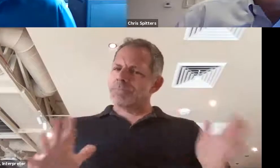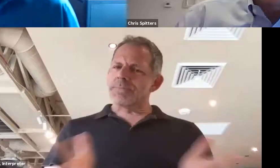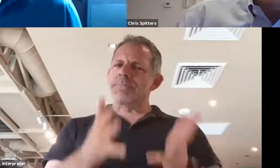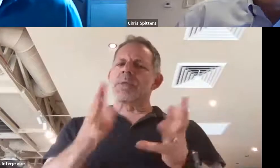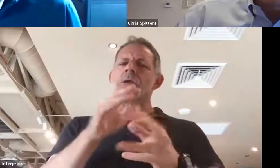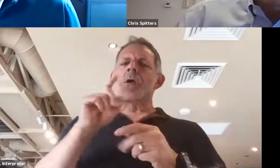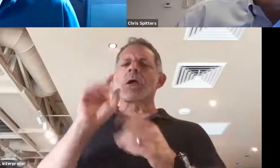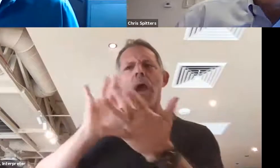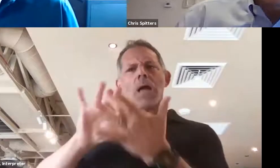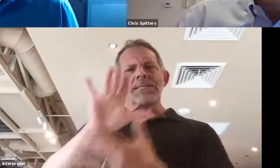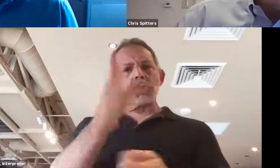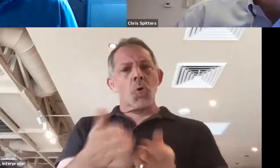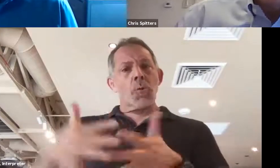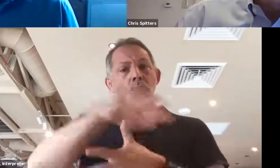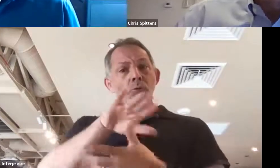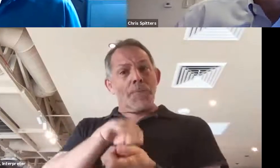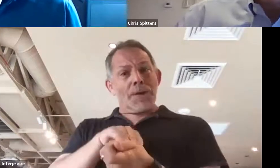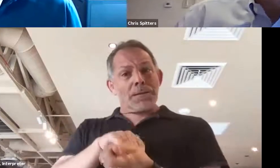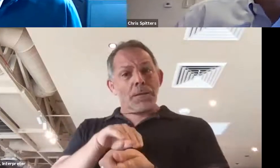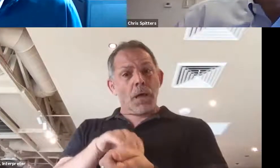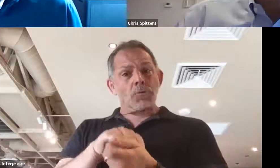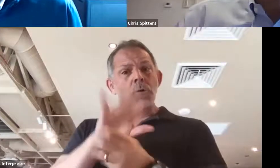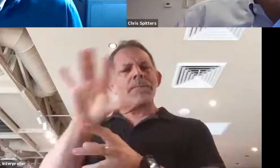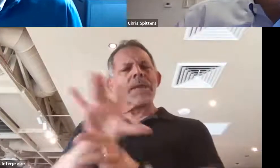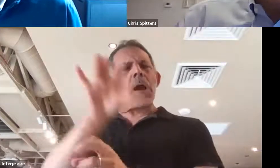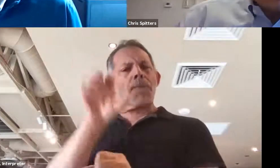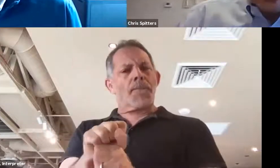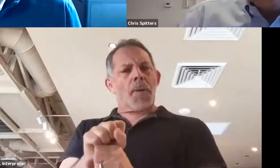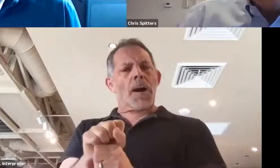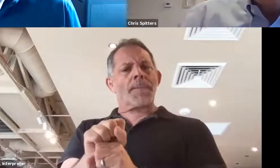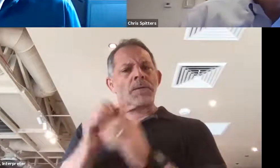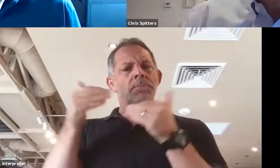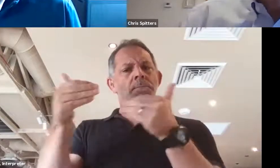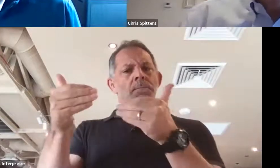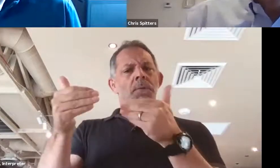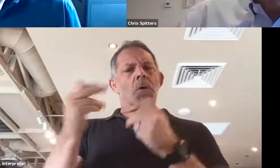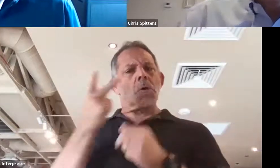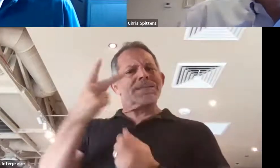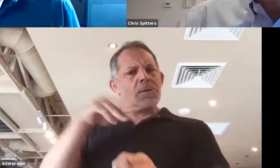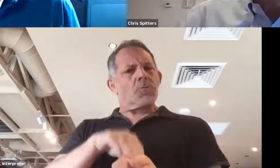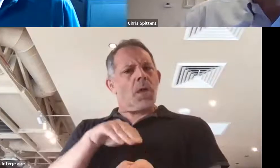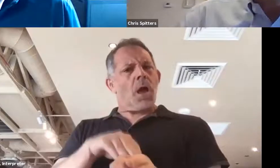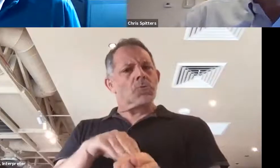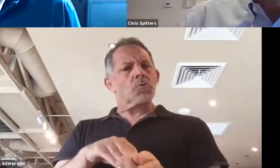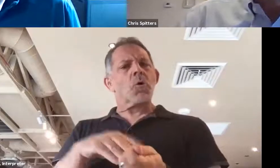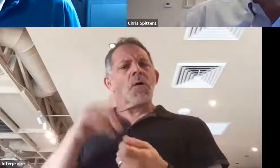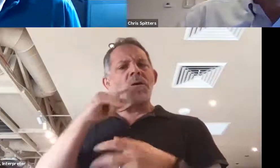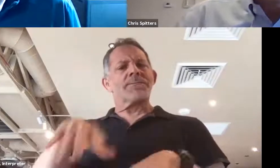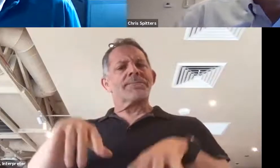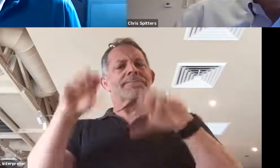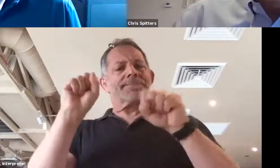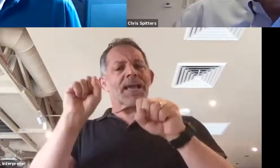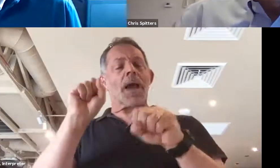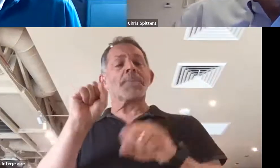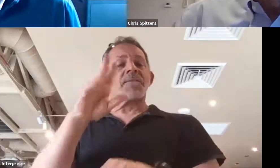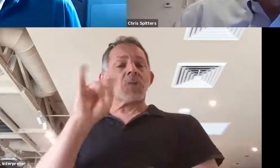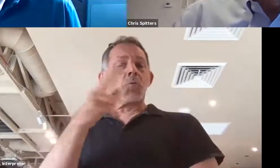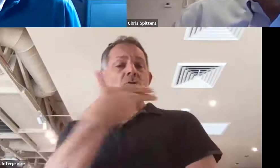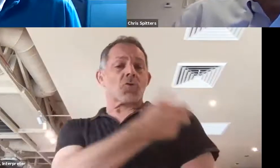the flu for this year. And if that's not available, or your primary care provider doesn't